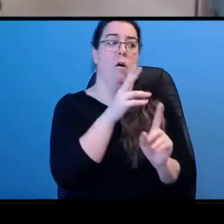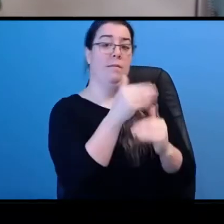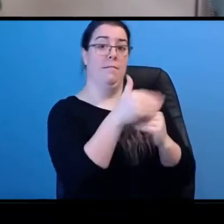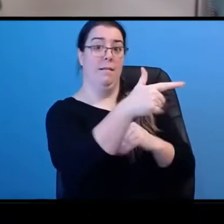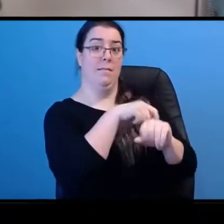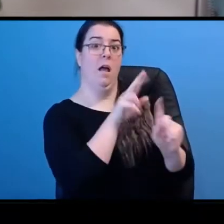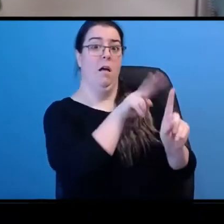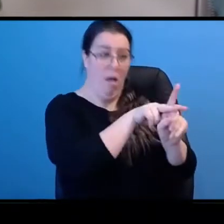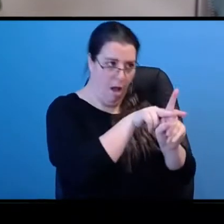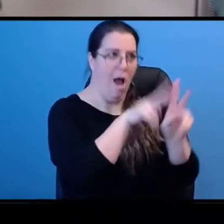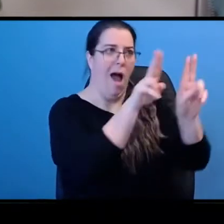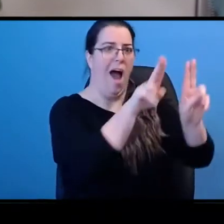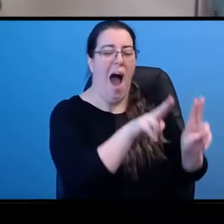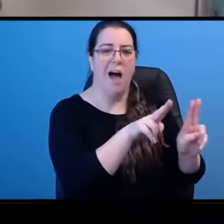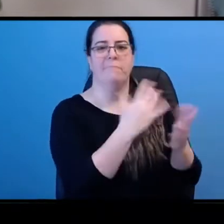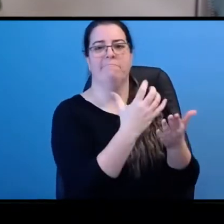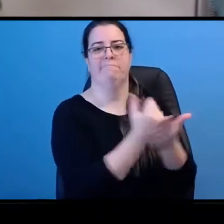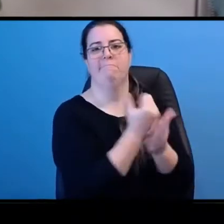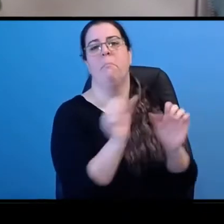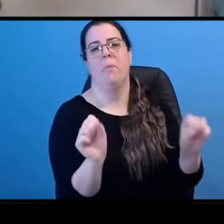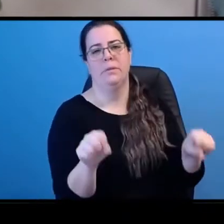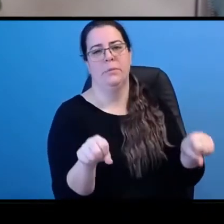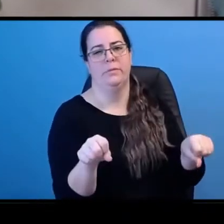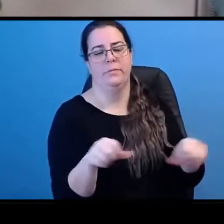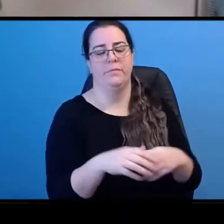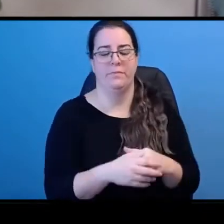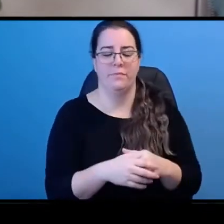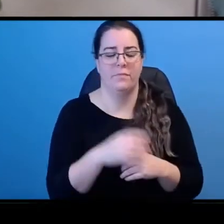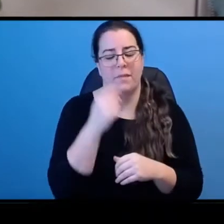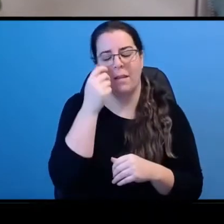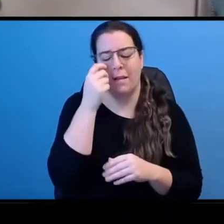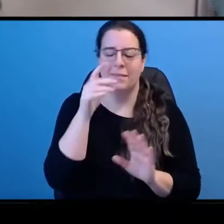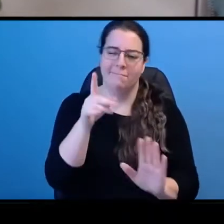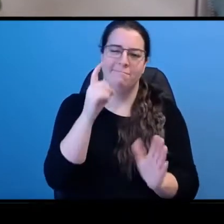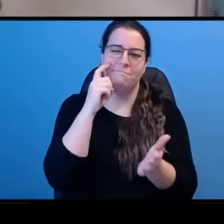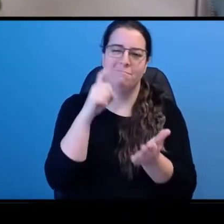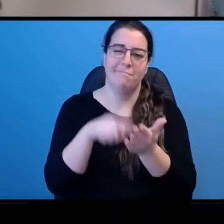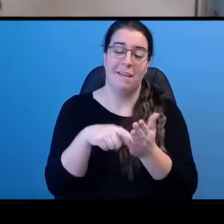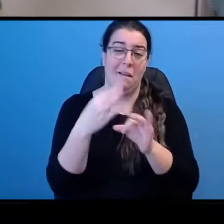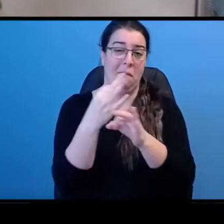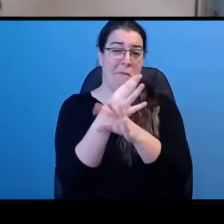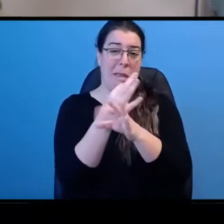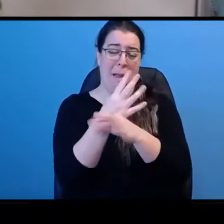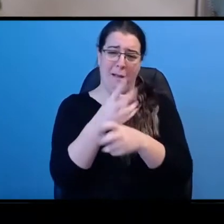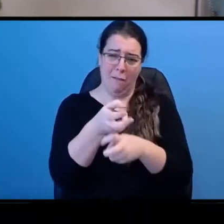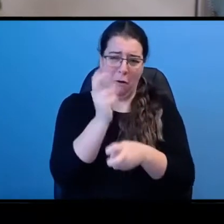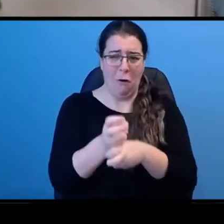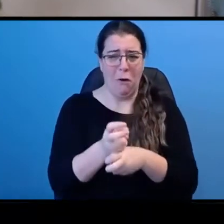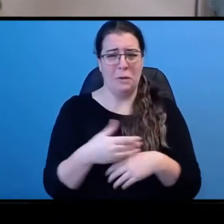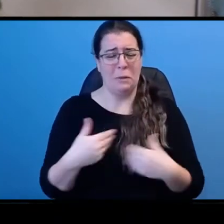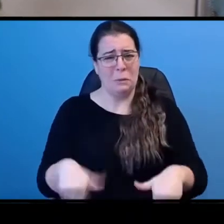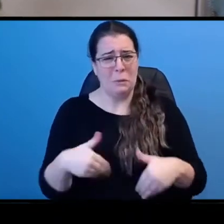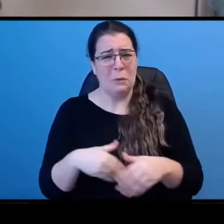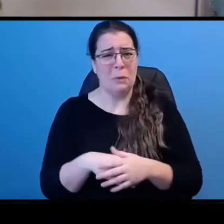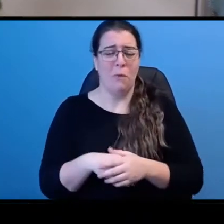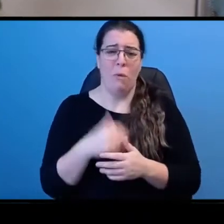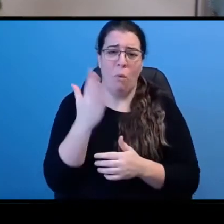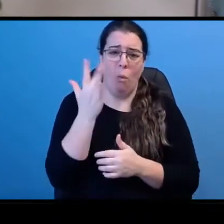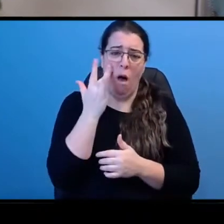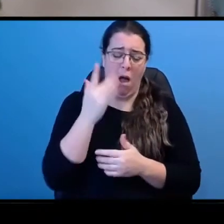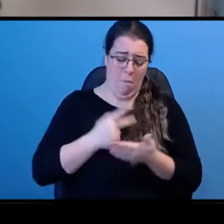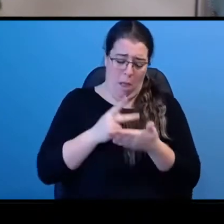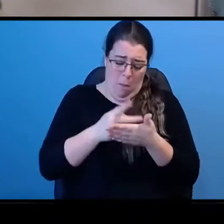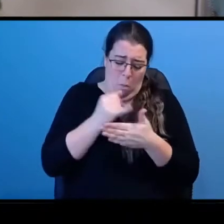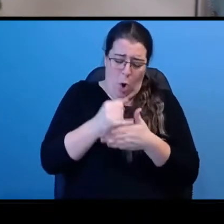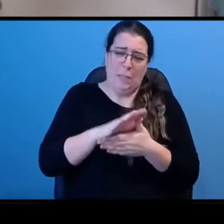feedback. I know it's so hard, especially like you said, some of these projects are our babies. You know, we love them.